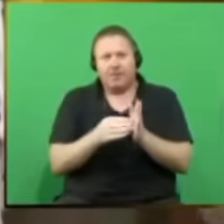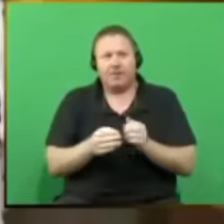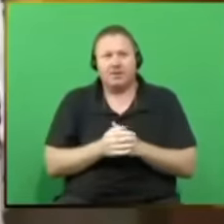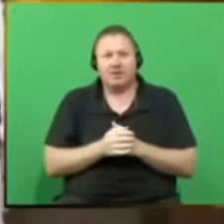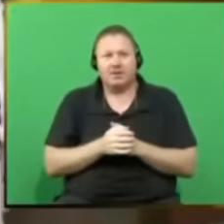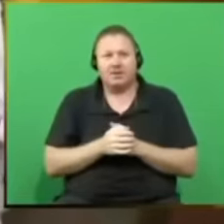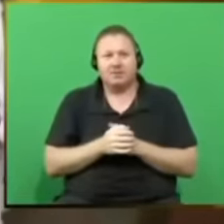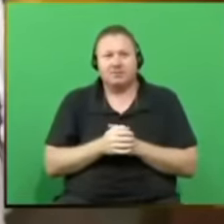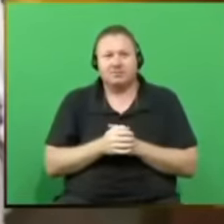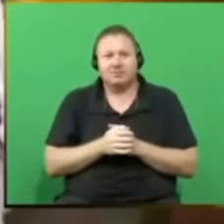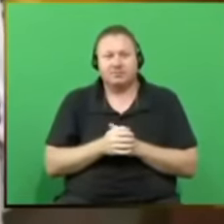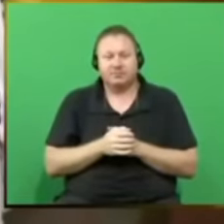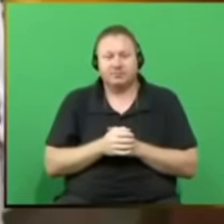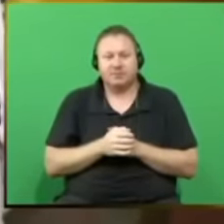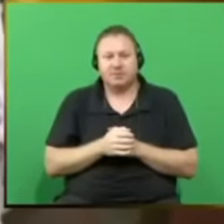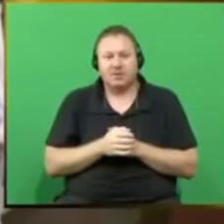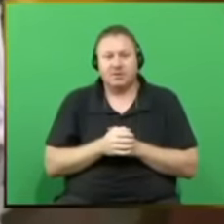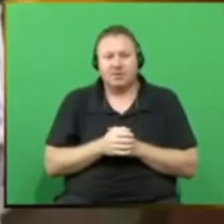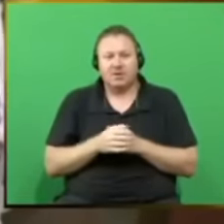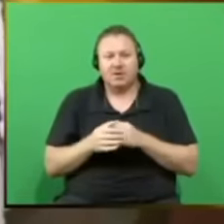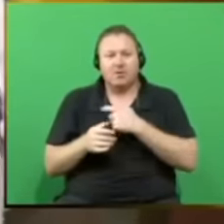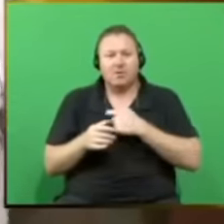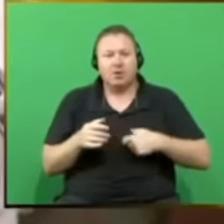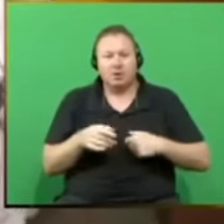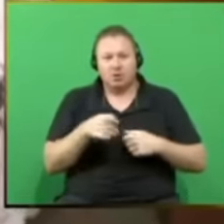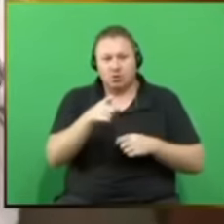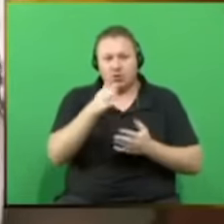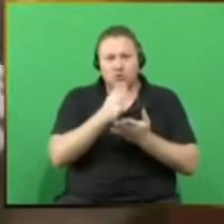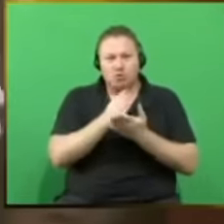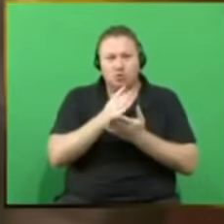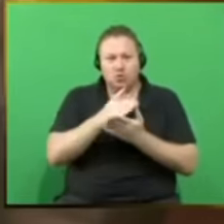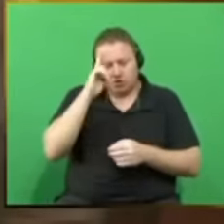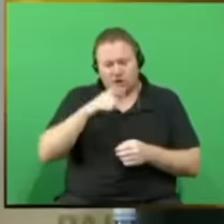Mr. President, you should be hanging your head in shame.